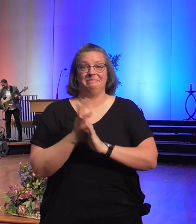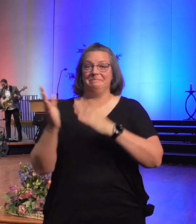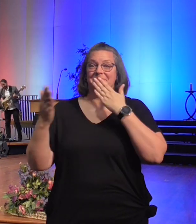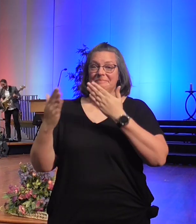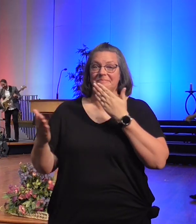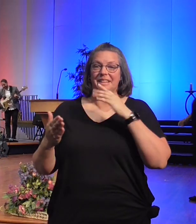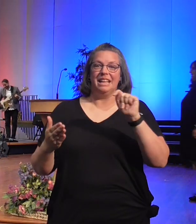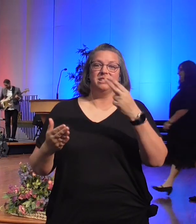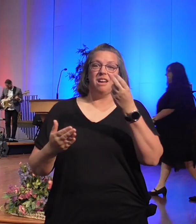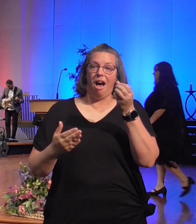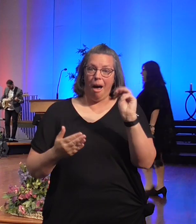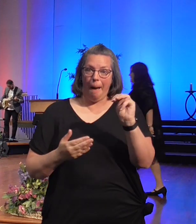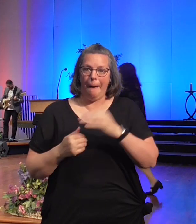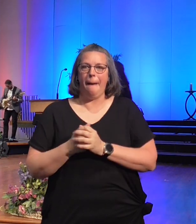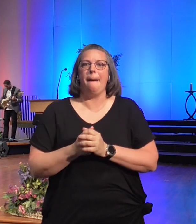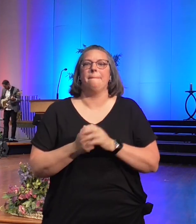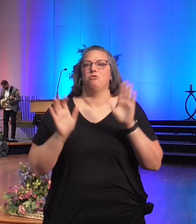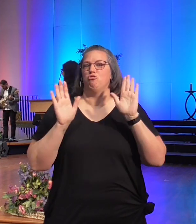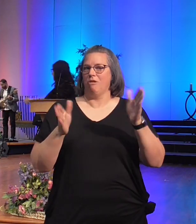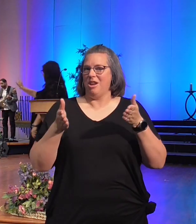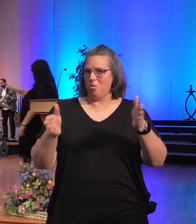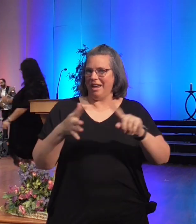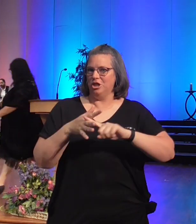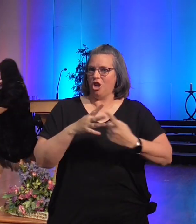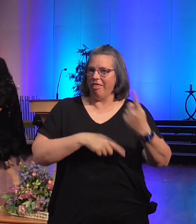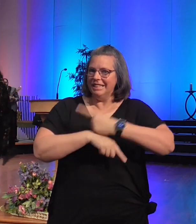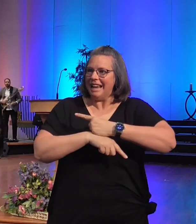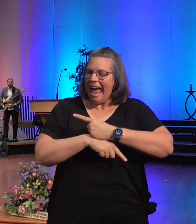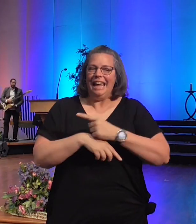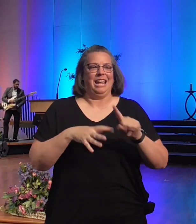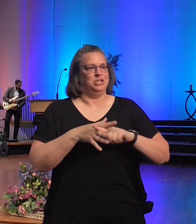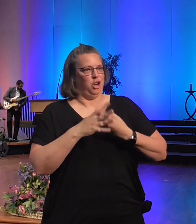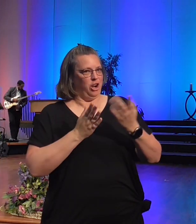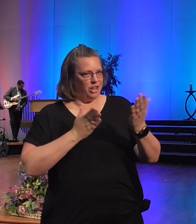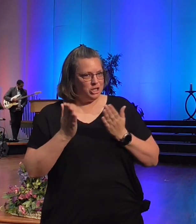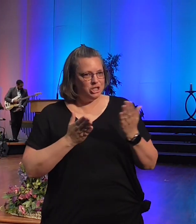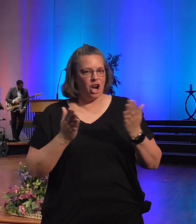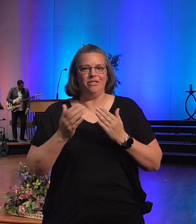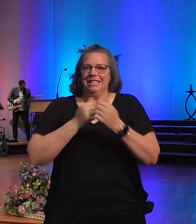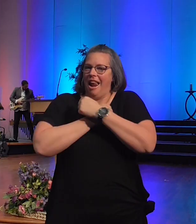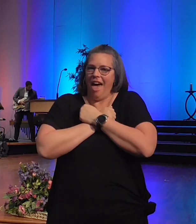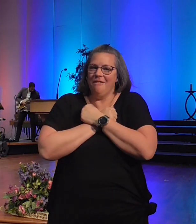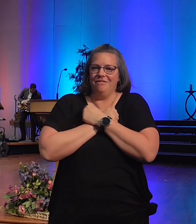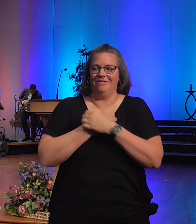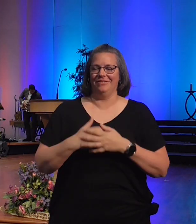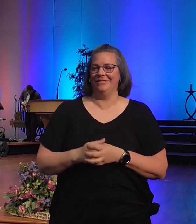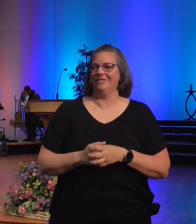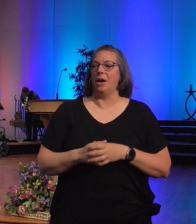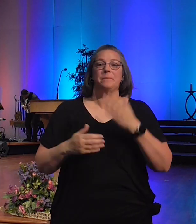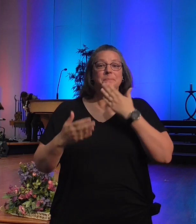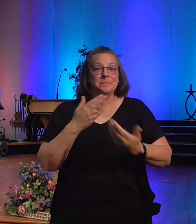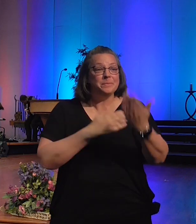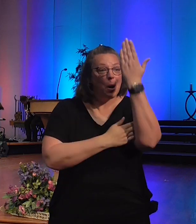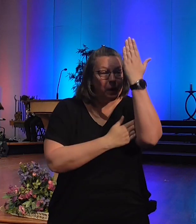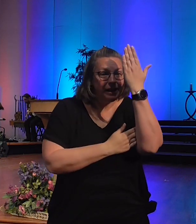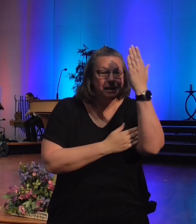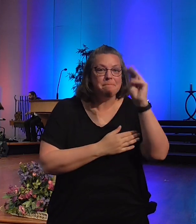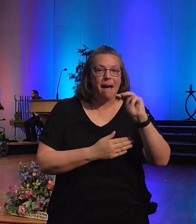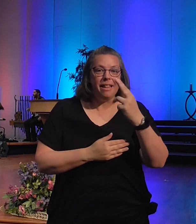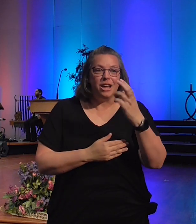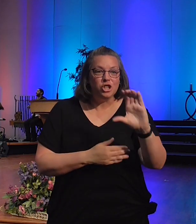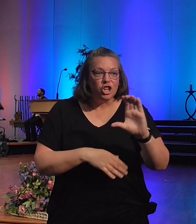Thank you, Tom. Great way to start the day and great way to start our service with love, love, love. Good morning, Mile High